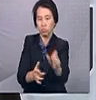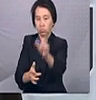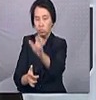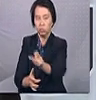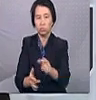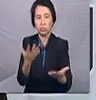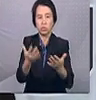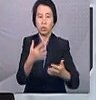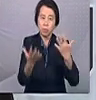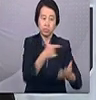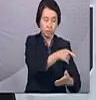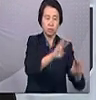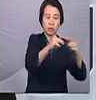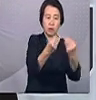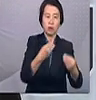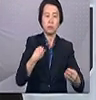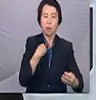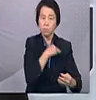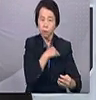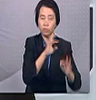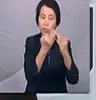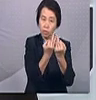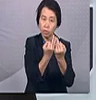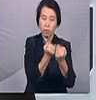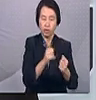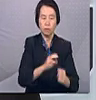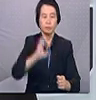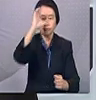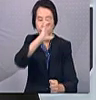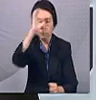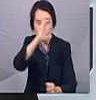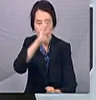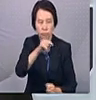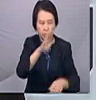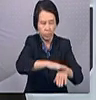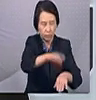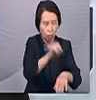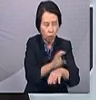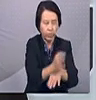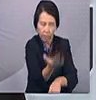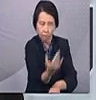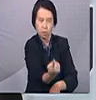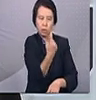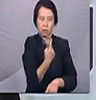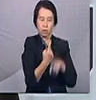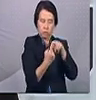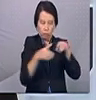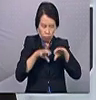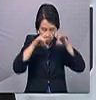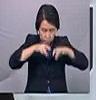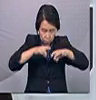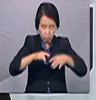family members and their close contact. So we are tracing them and advise them to come forward, then we will do the test for them.